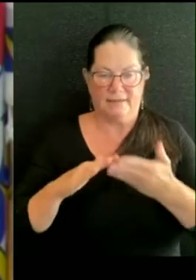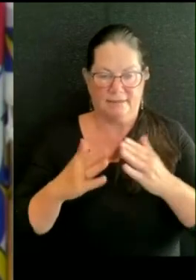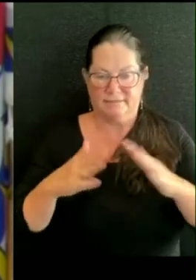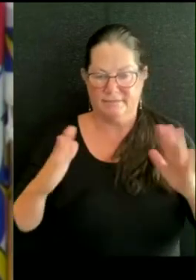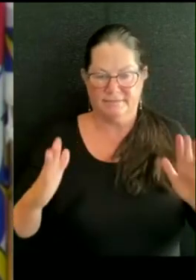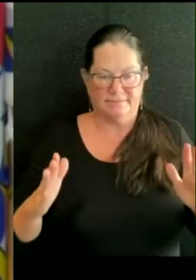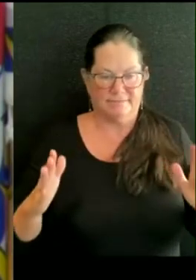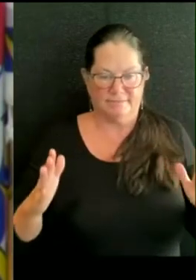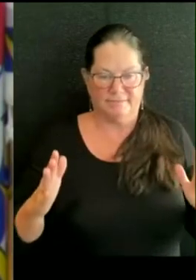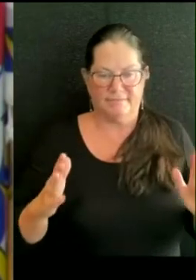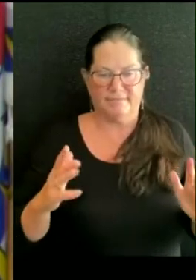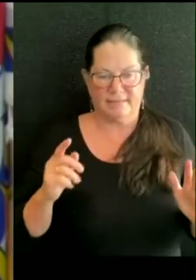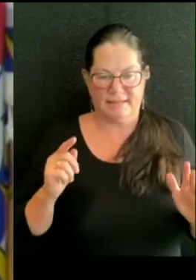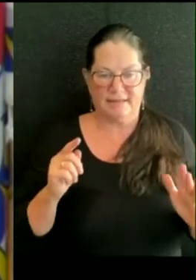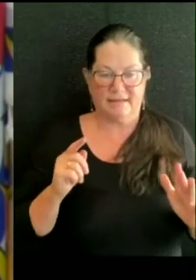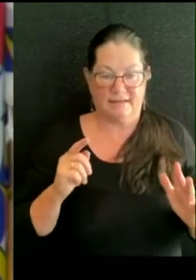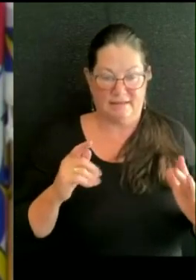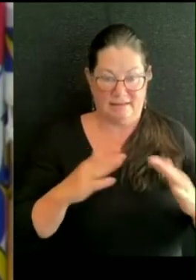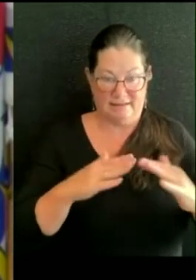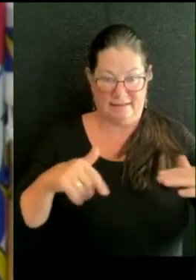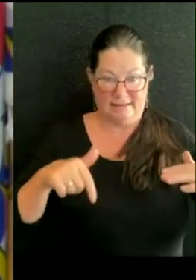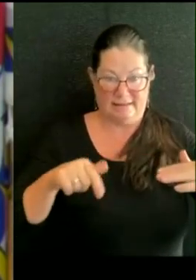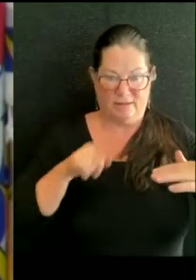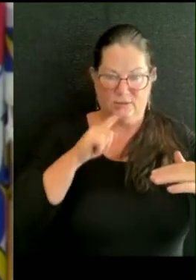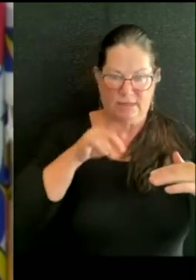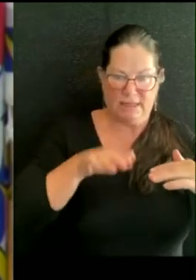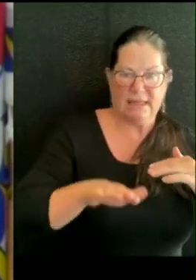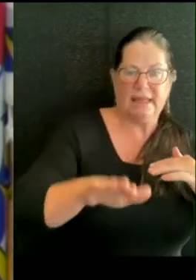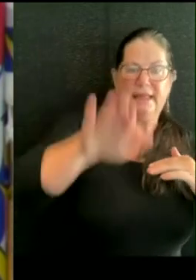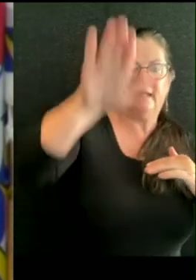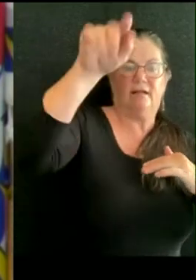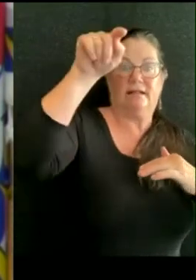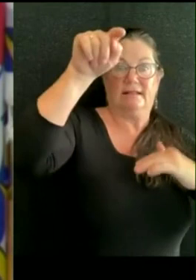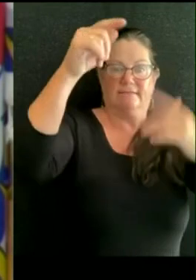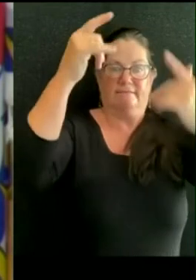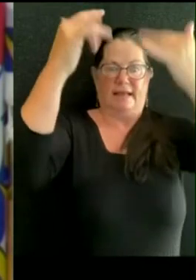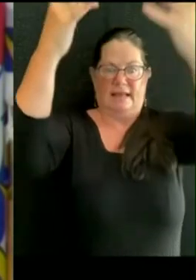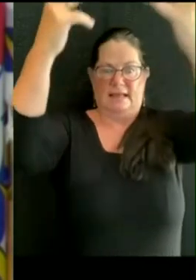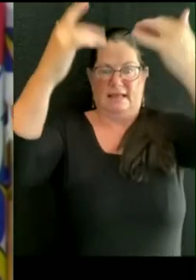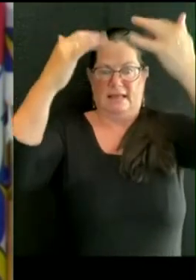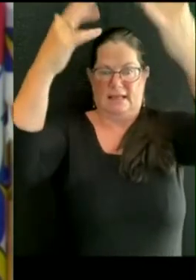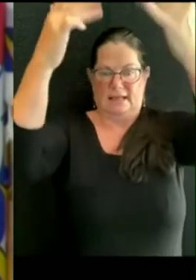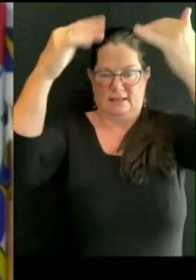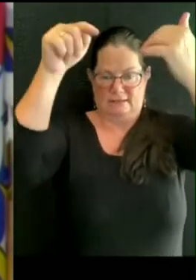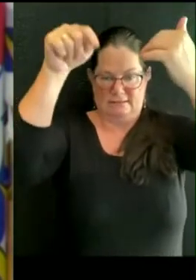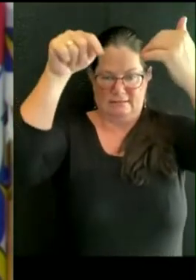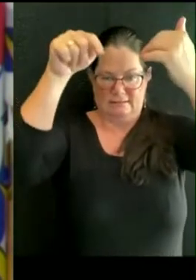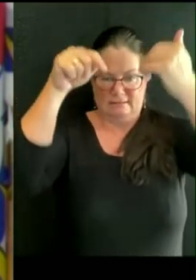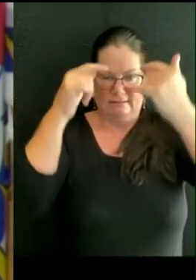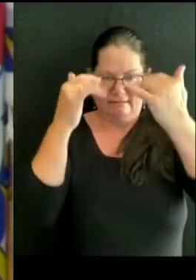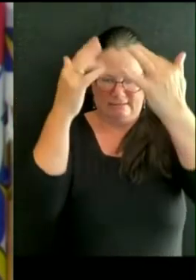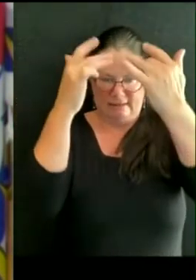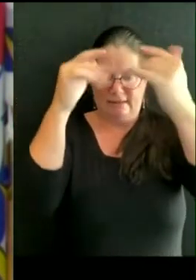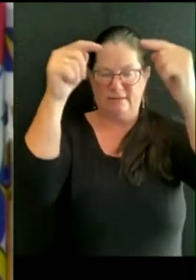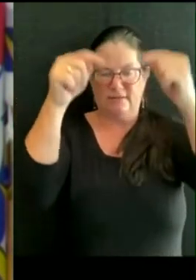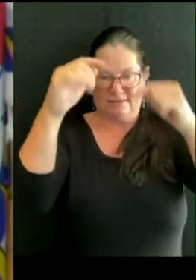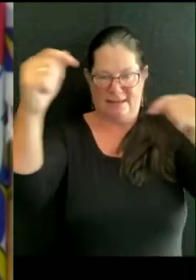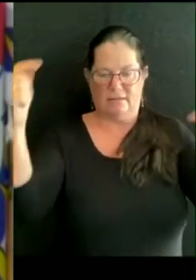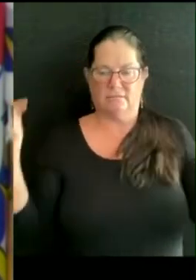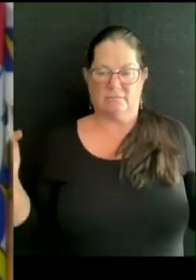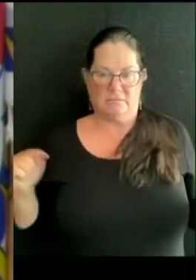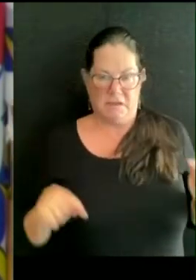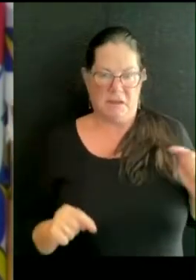who have been out of their home are now returning slowly but surely to their homes. I said very early on in the